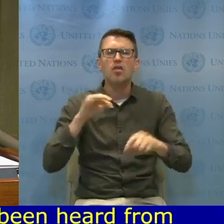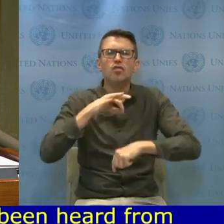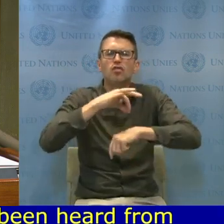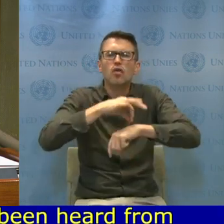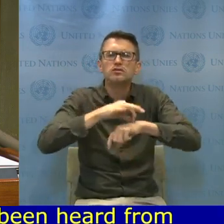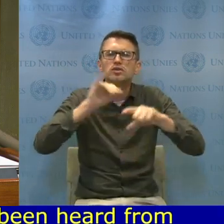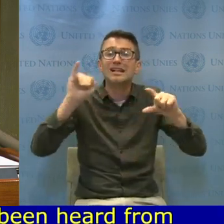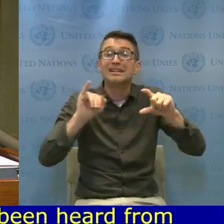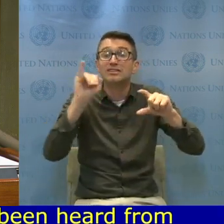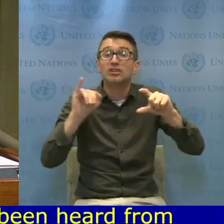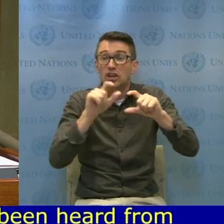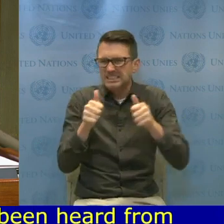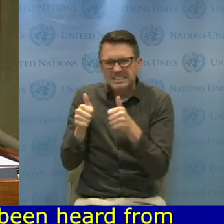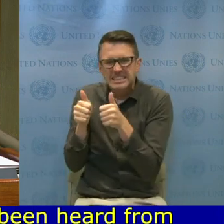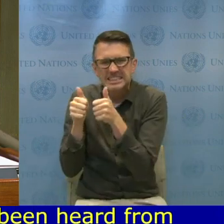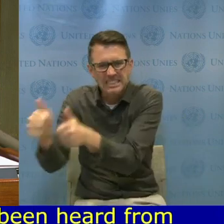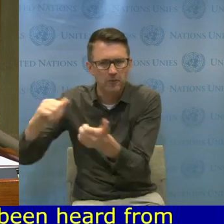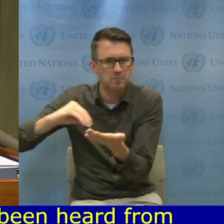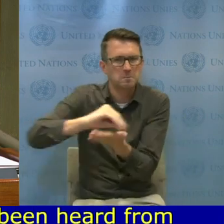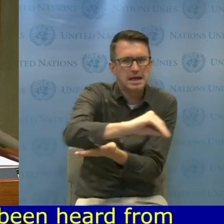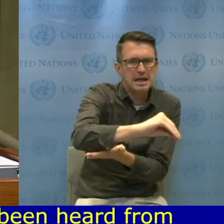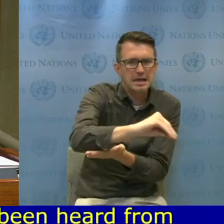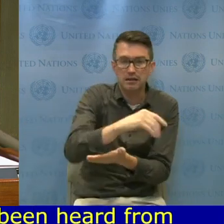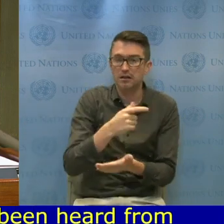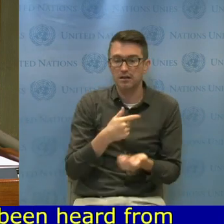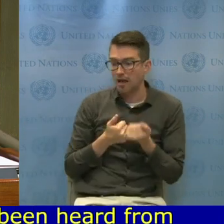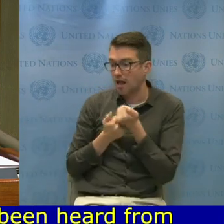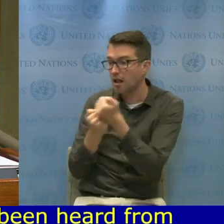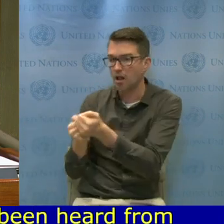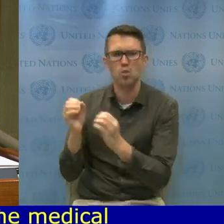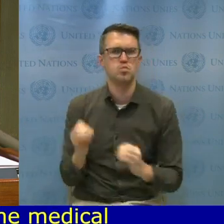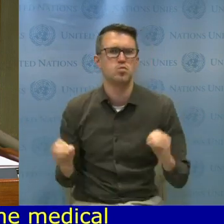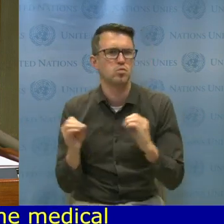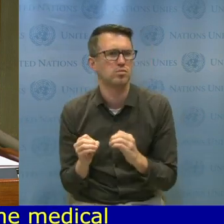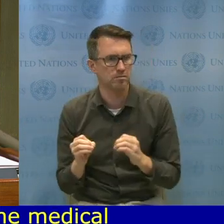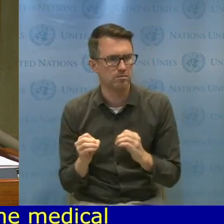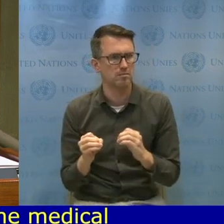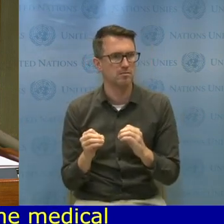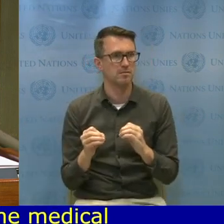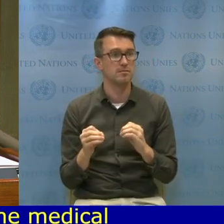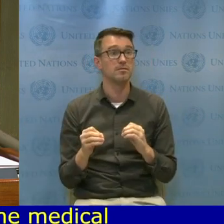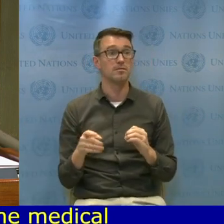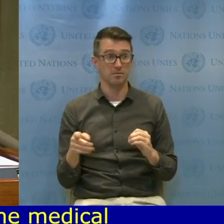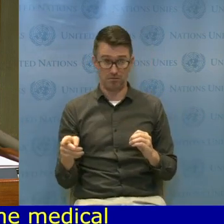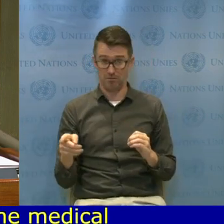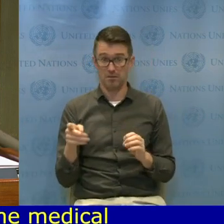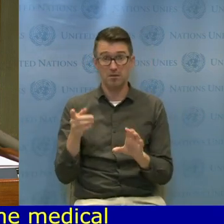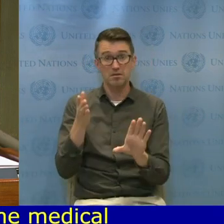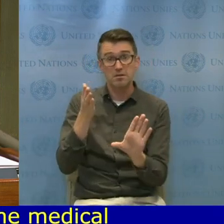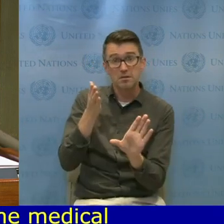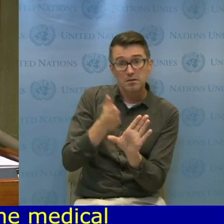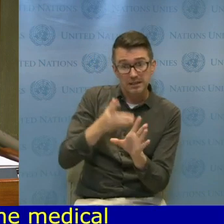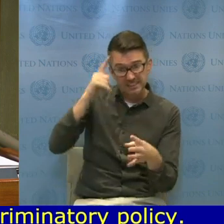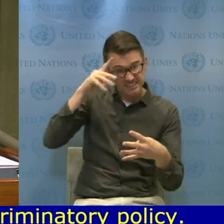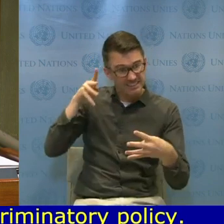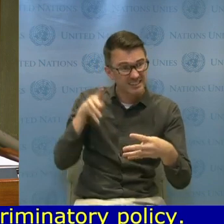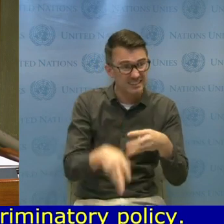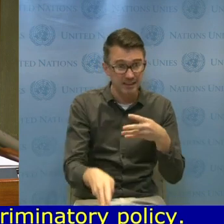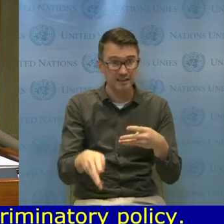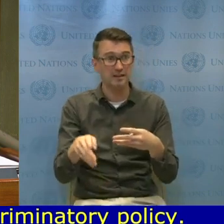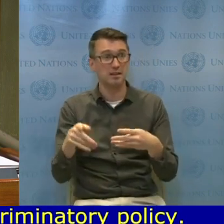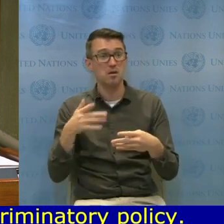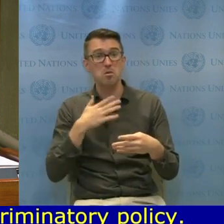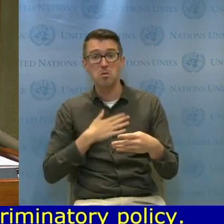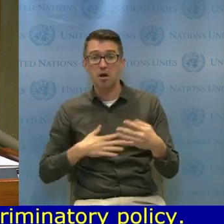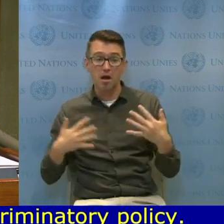not guarantee people with psychosocial disability to live inclusively in society. There are thousands of people living in social care